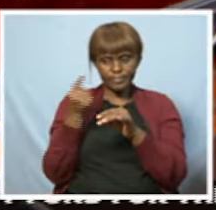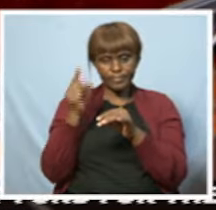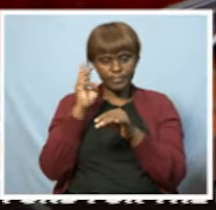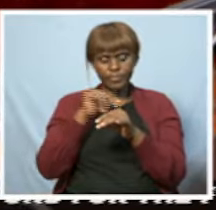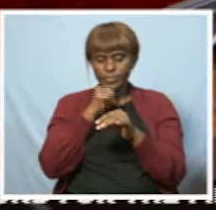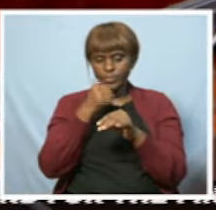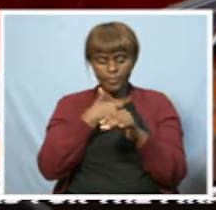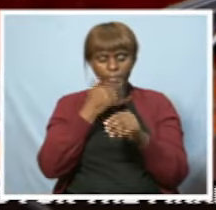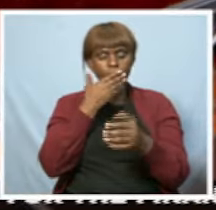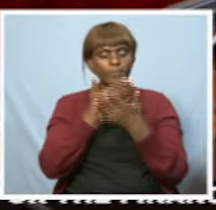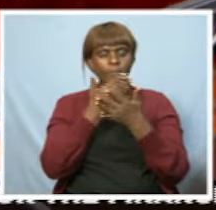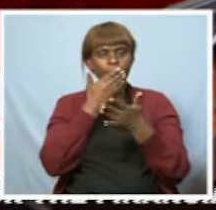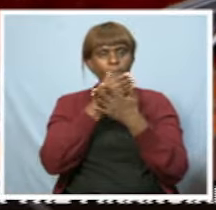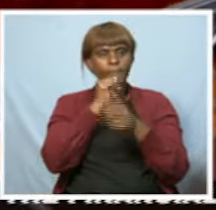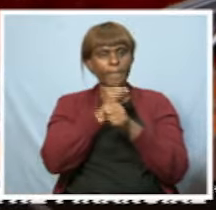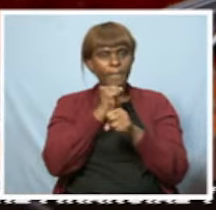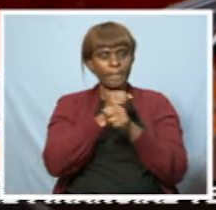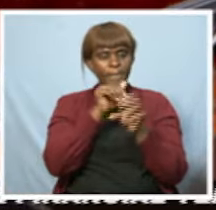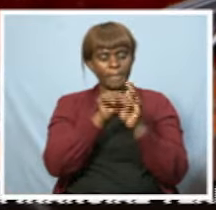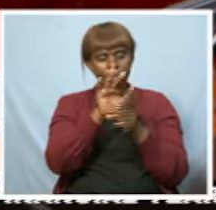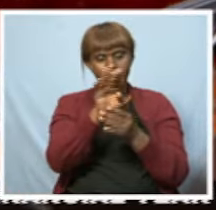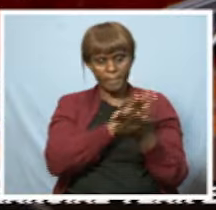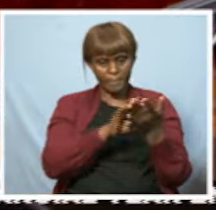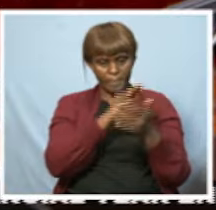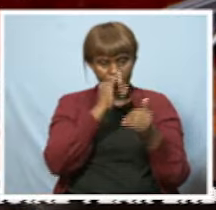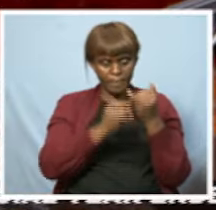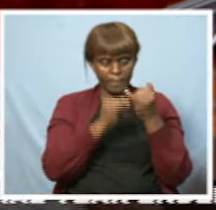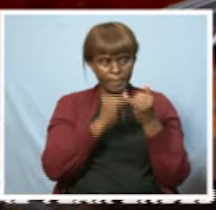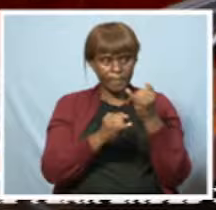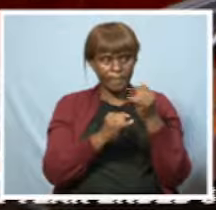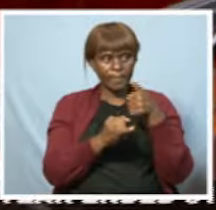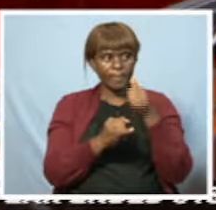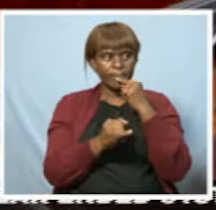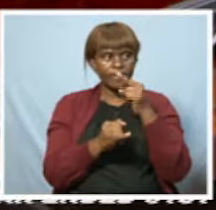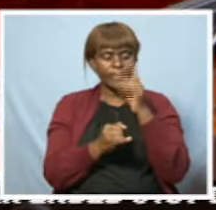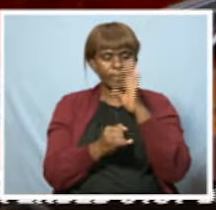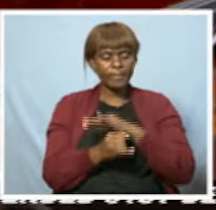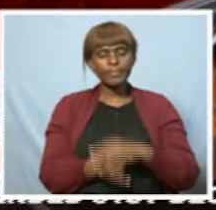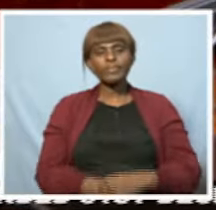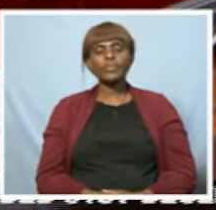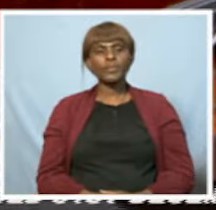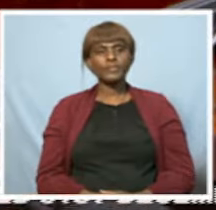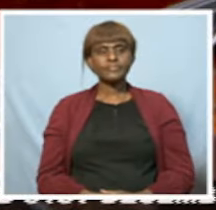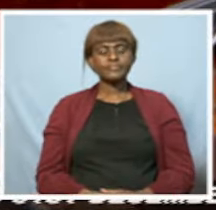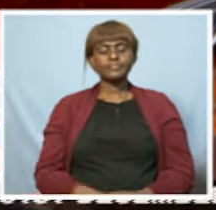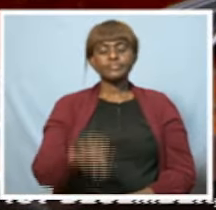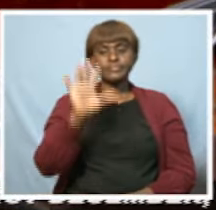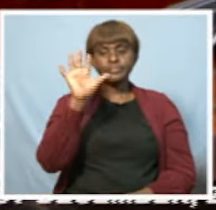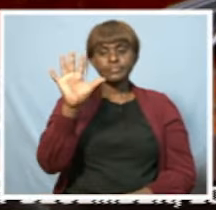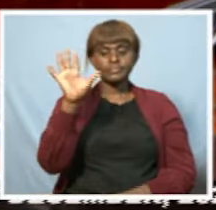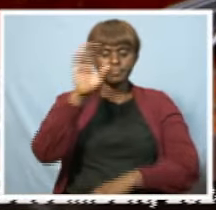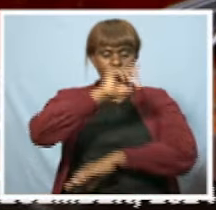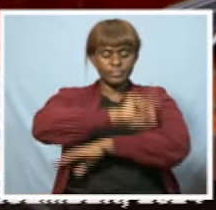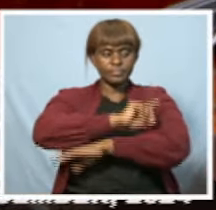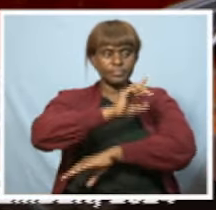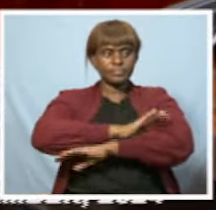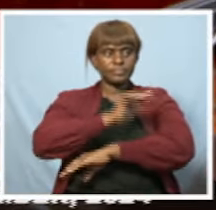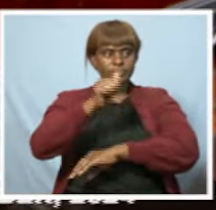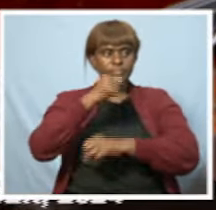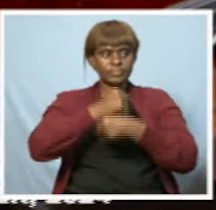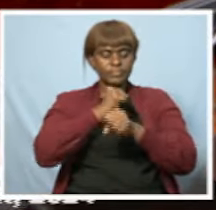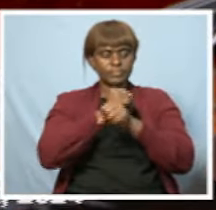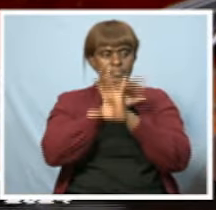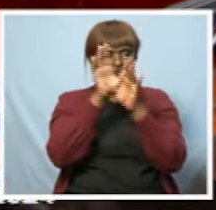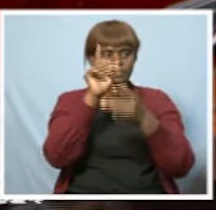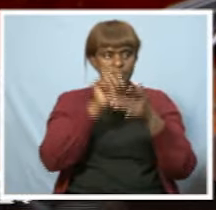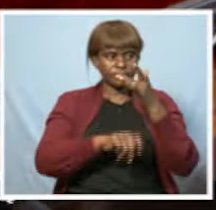done a good job. So on the desk, I think it's the last one. You're saying 5 desks, and you made a correction